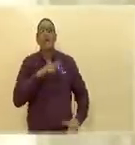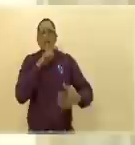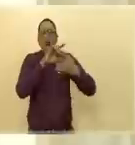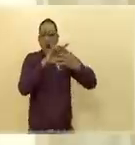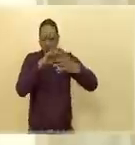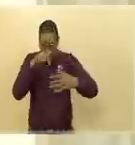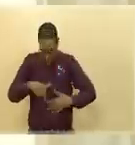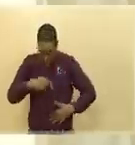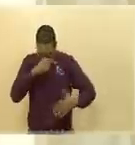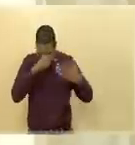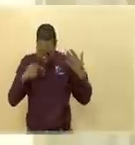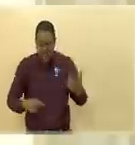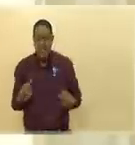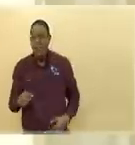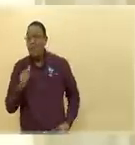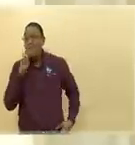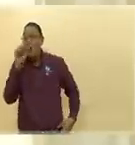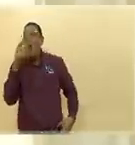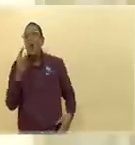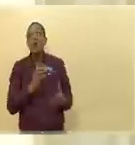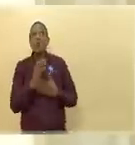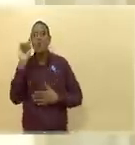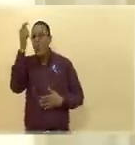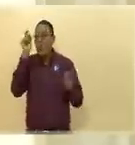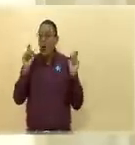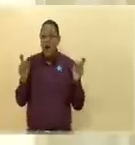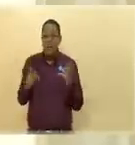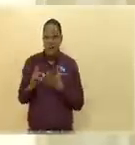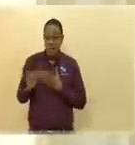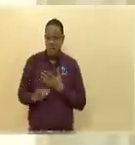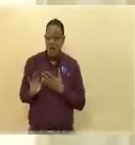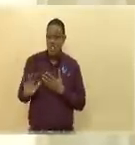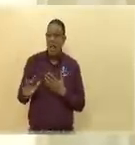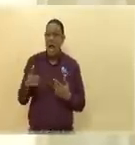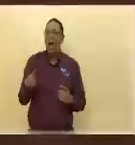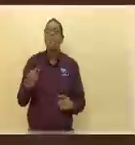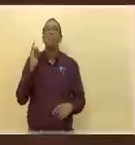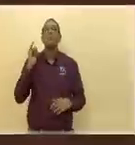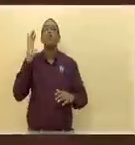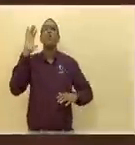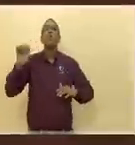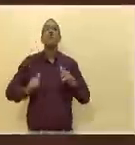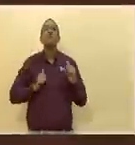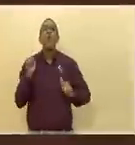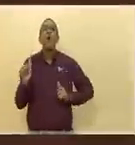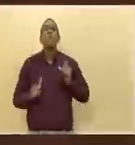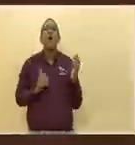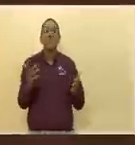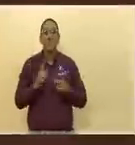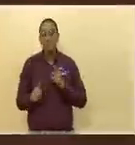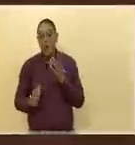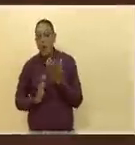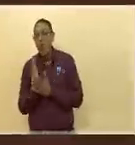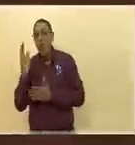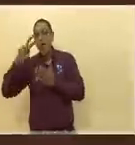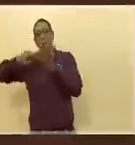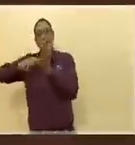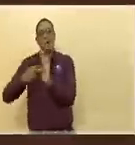to this initiative, not just through the governance of the project, which will be robust, but through